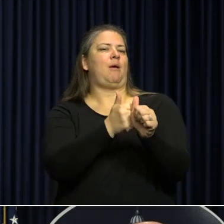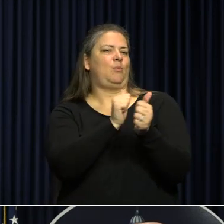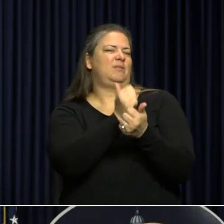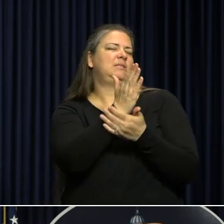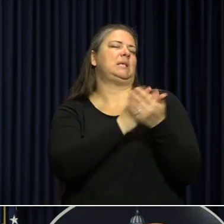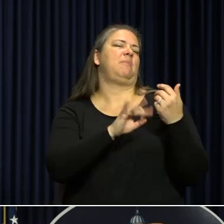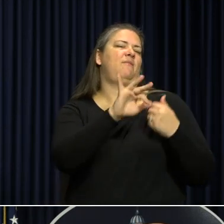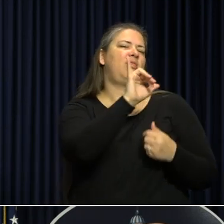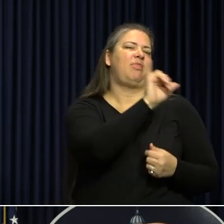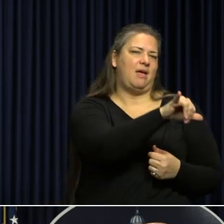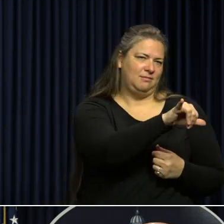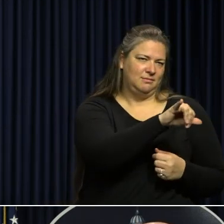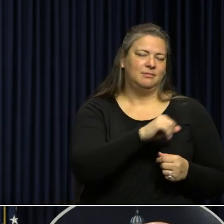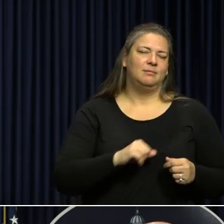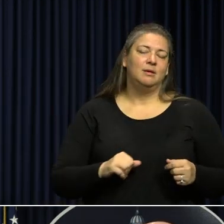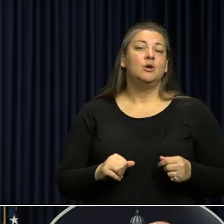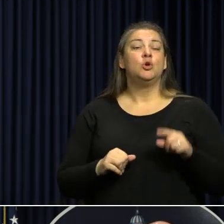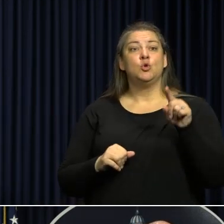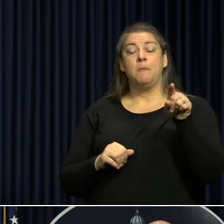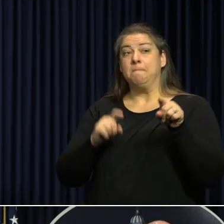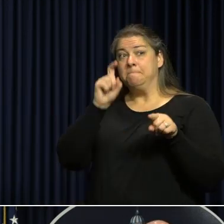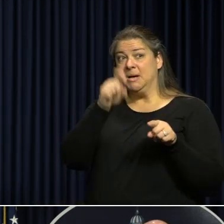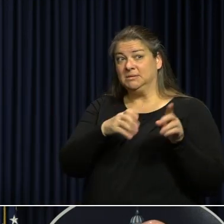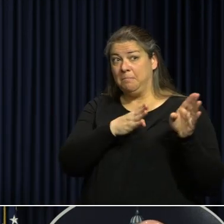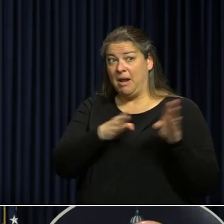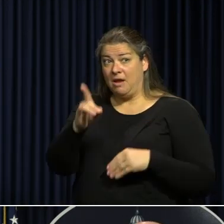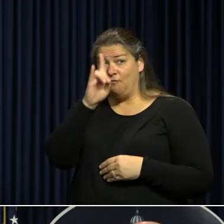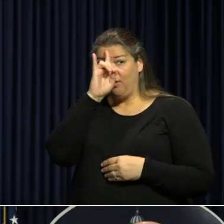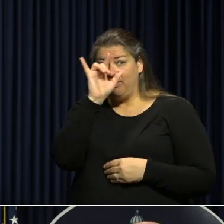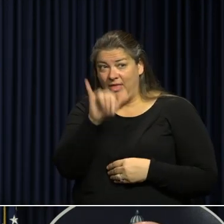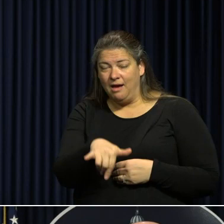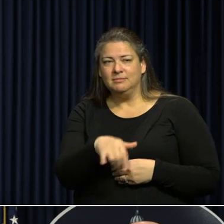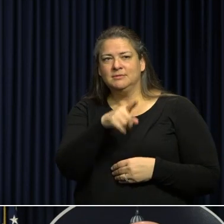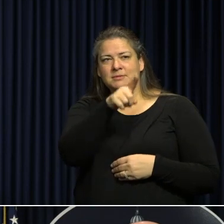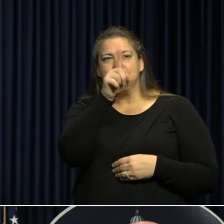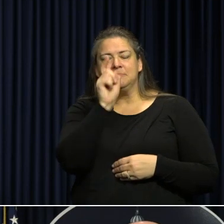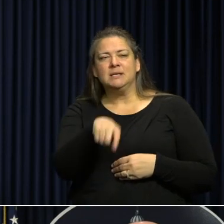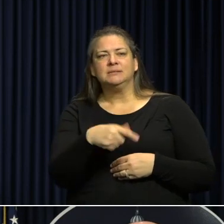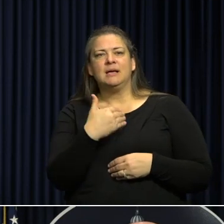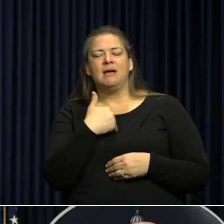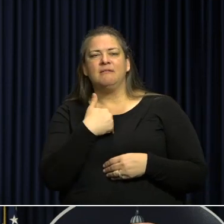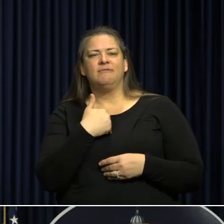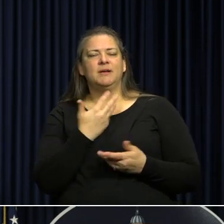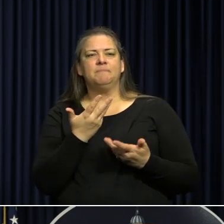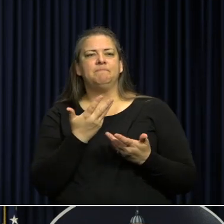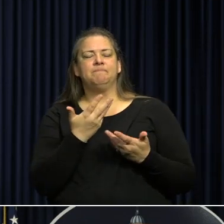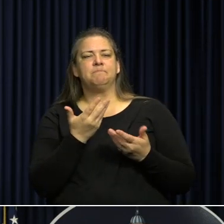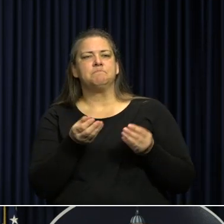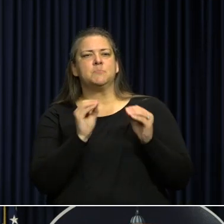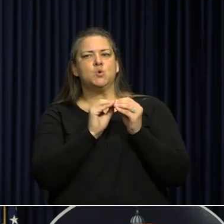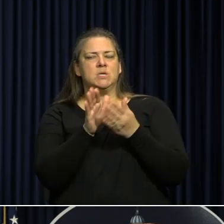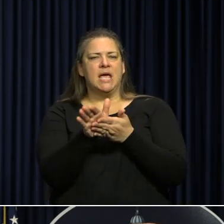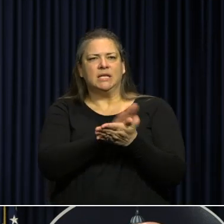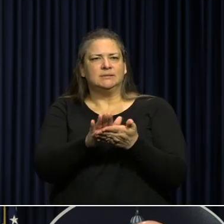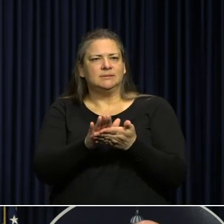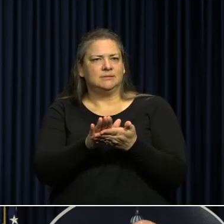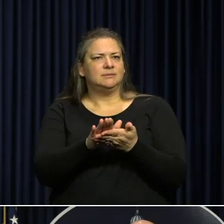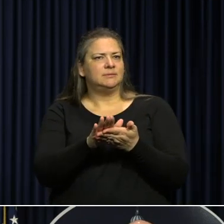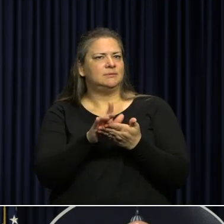of this in other settings. You have to plan for and ensure enhanced sanitizing processes for your